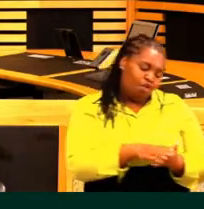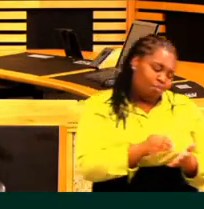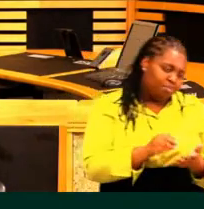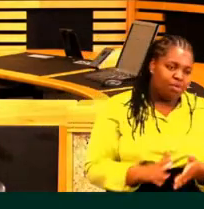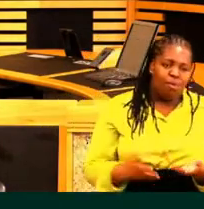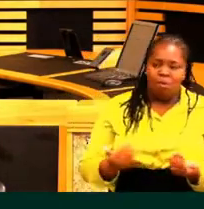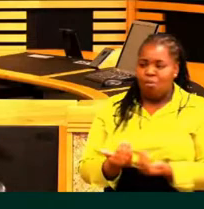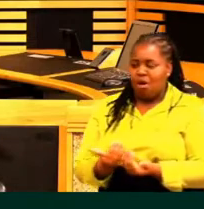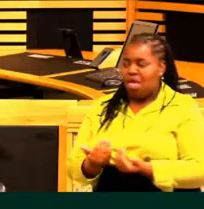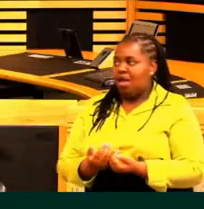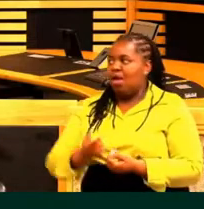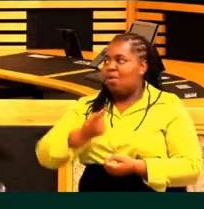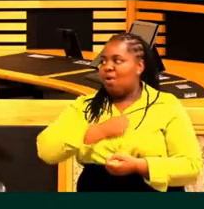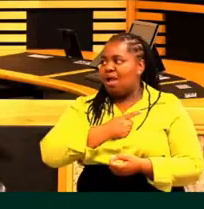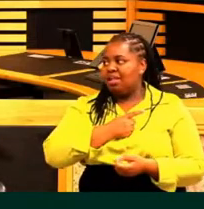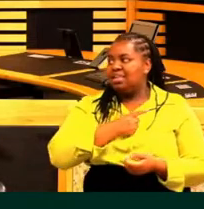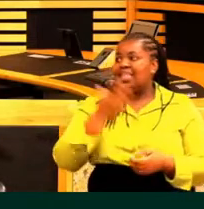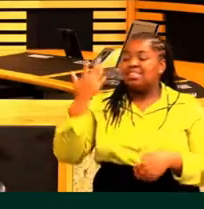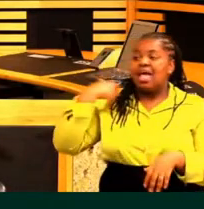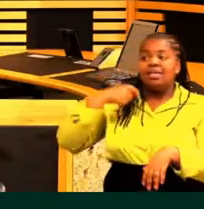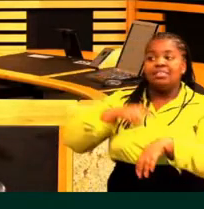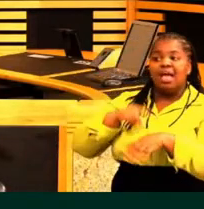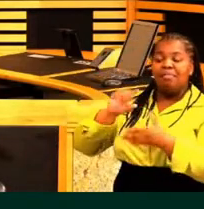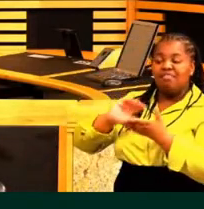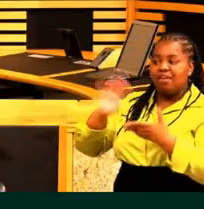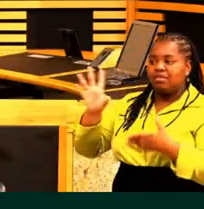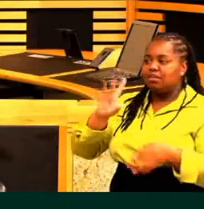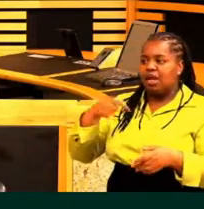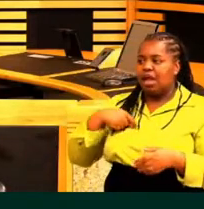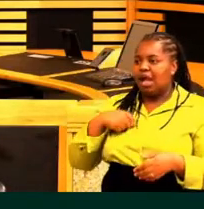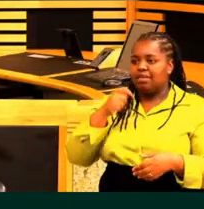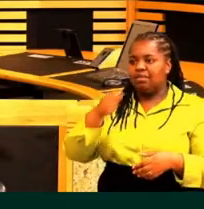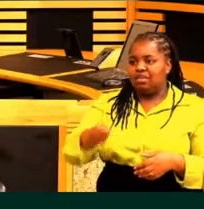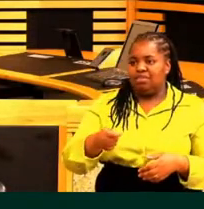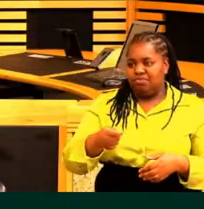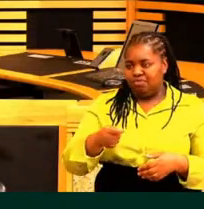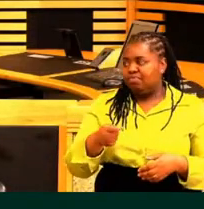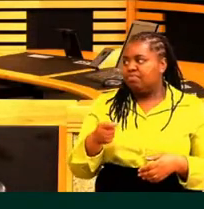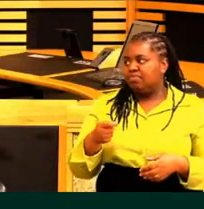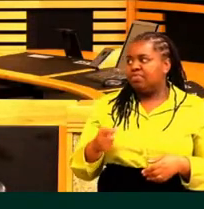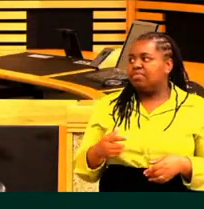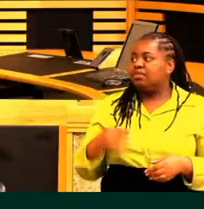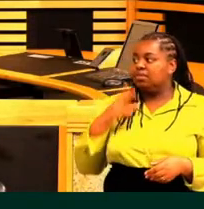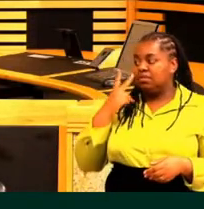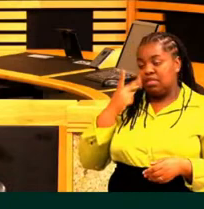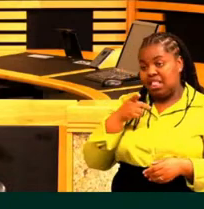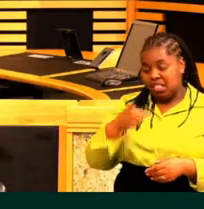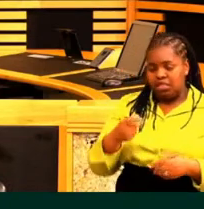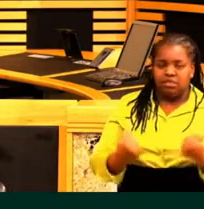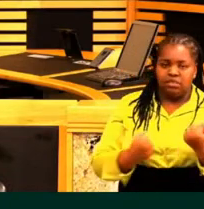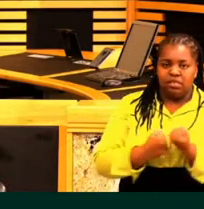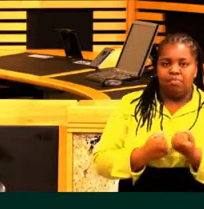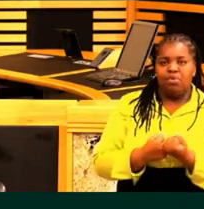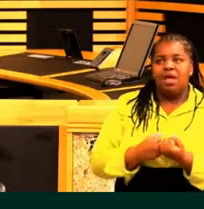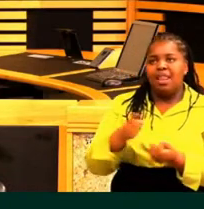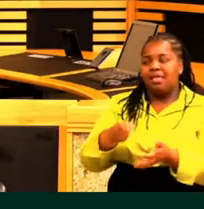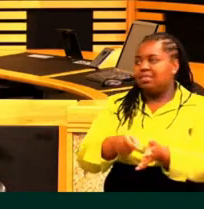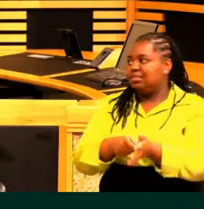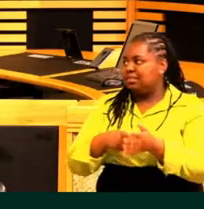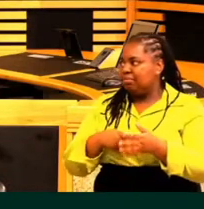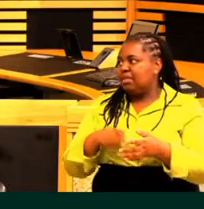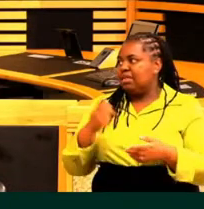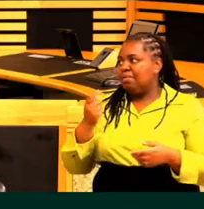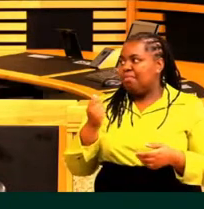because at that time would not be able to cover your match so this kind of support net demands